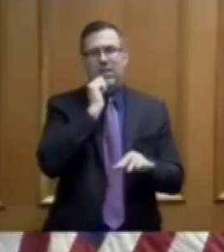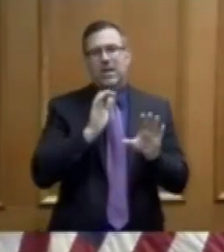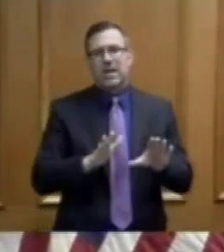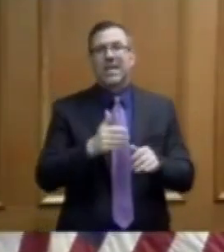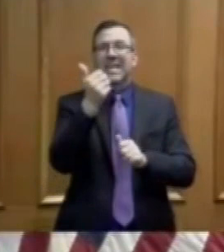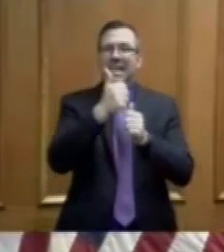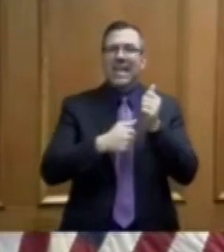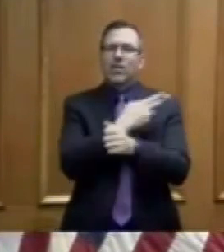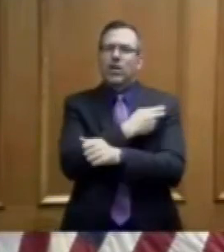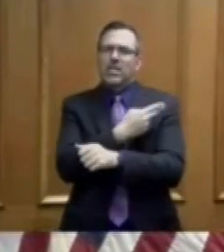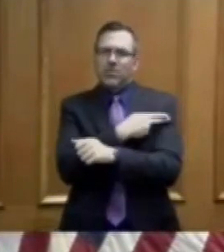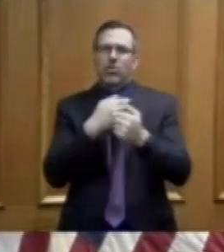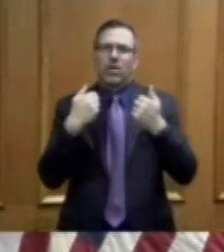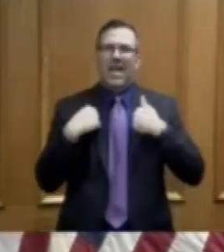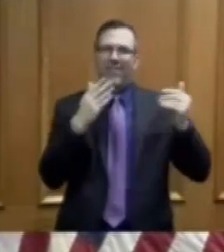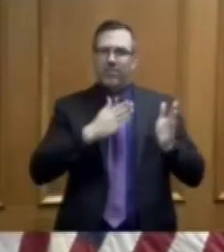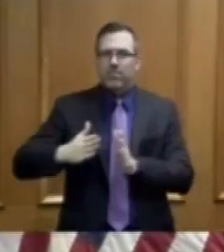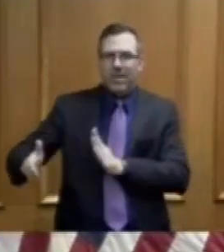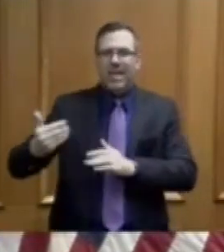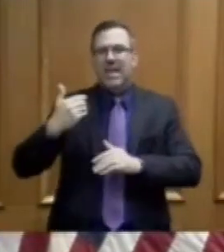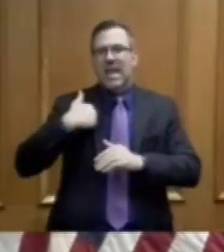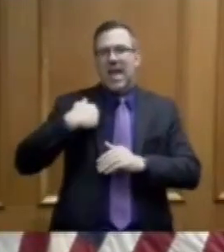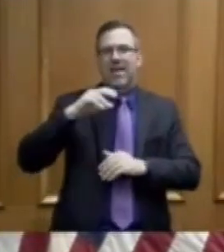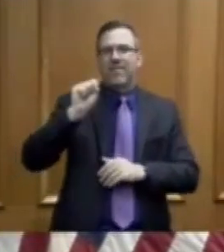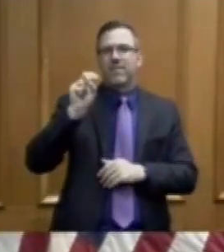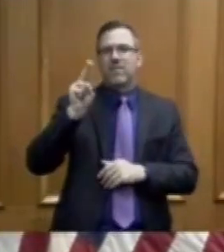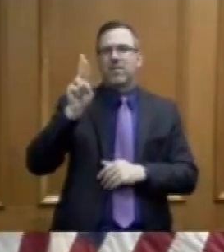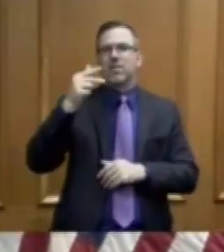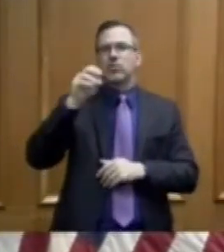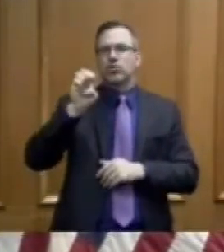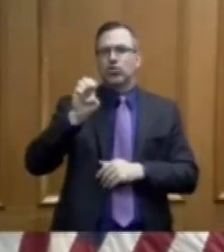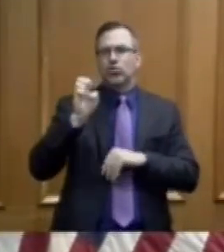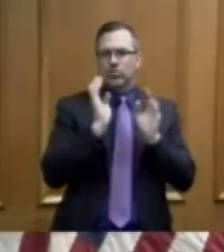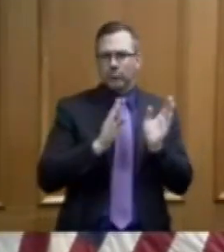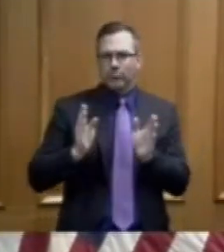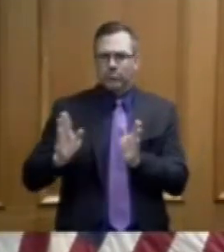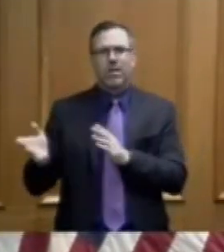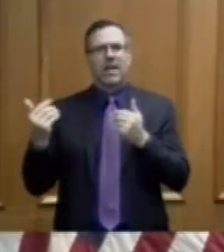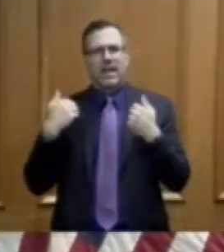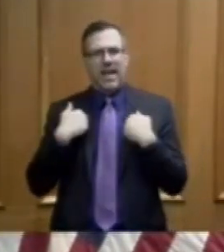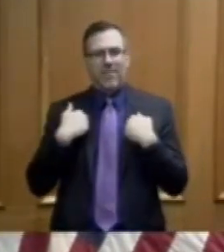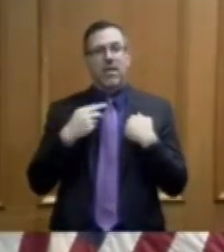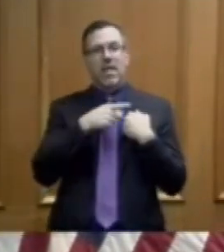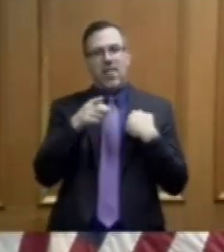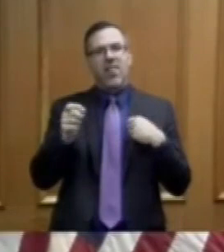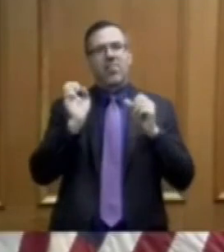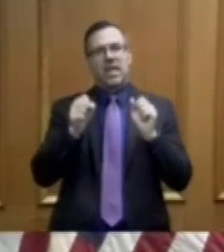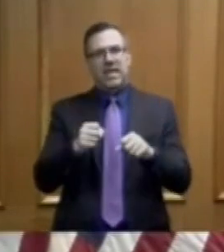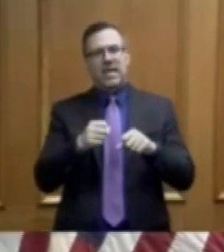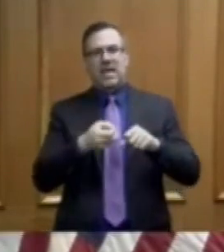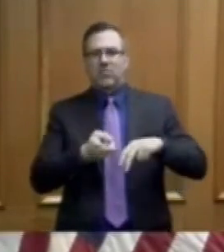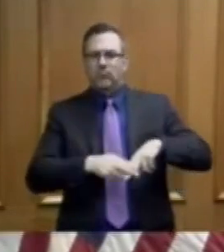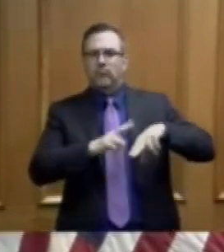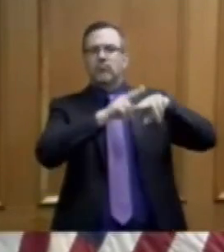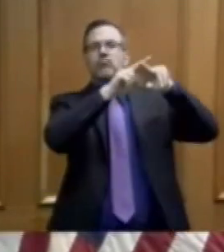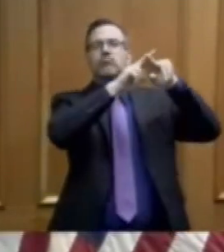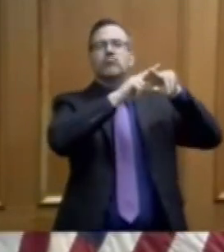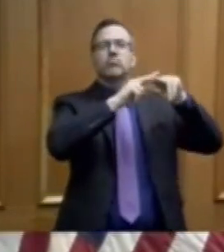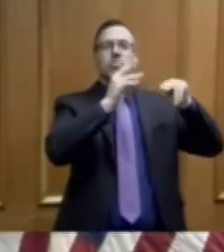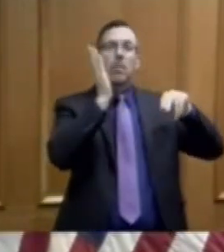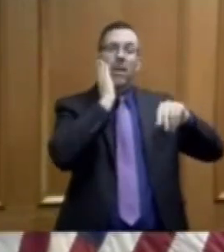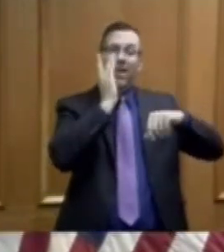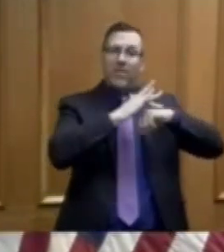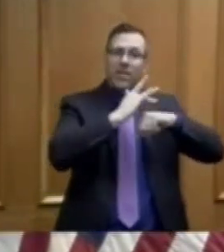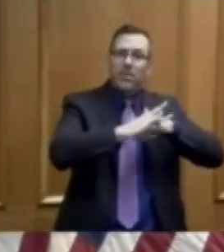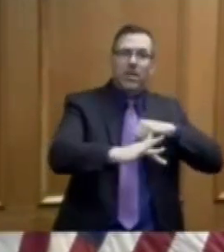have plans, they have surge capacity, and so they can ramp up both in bed space. They